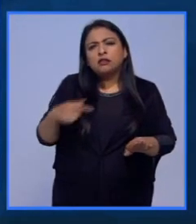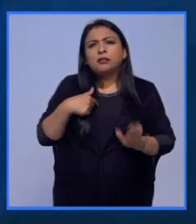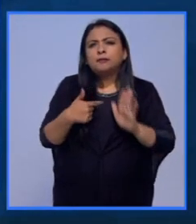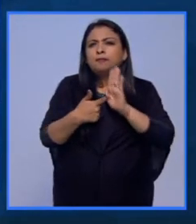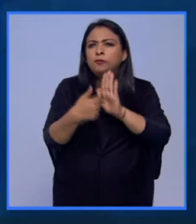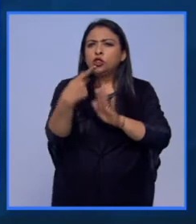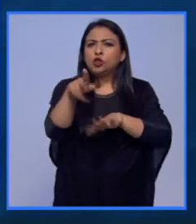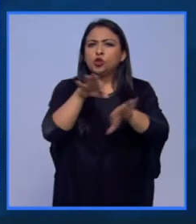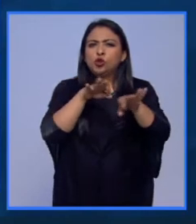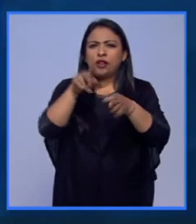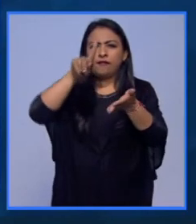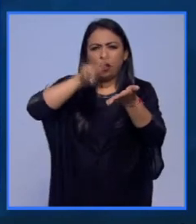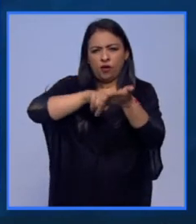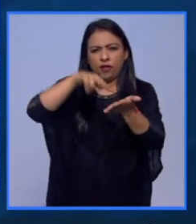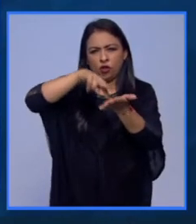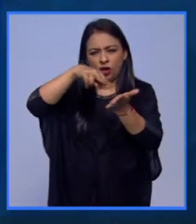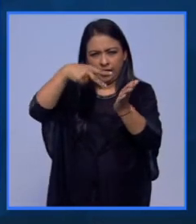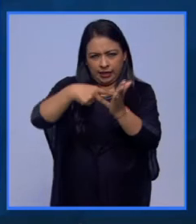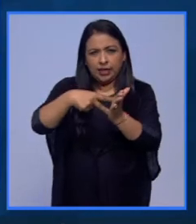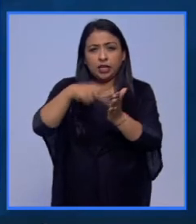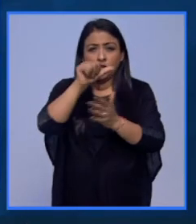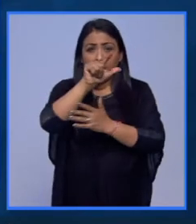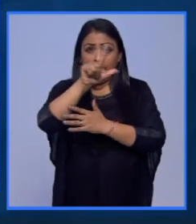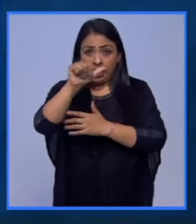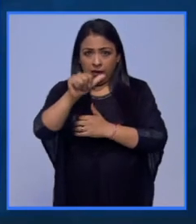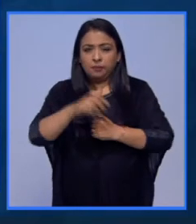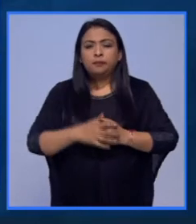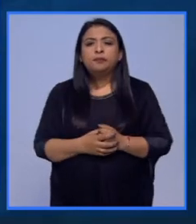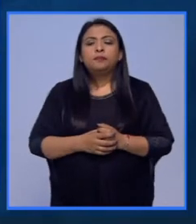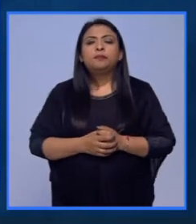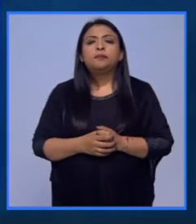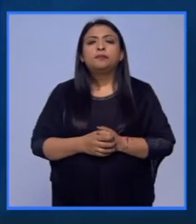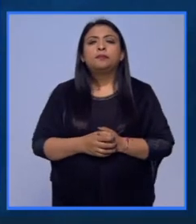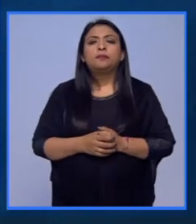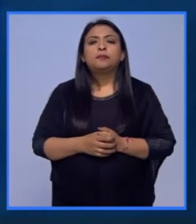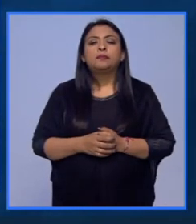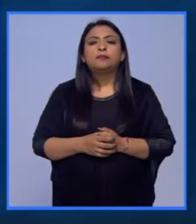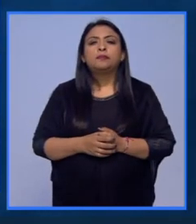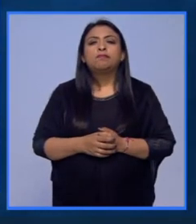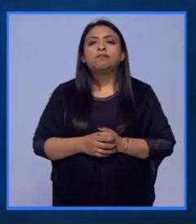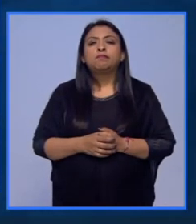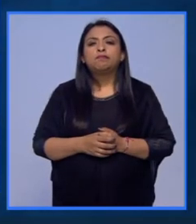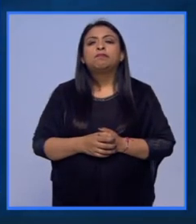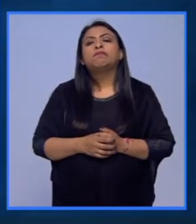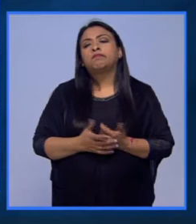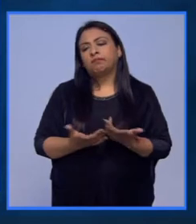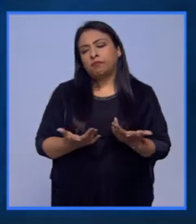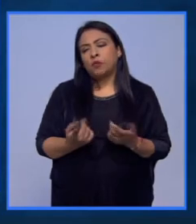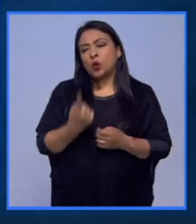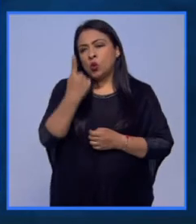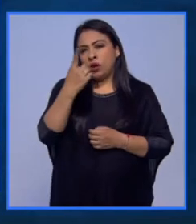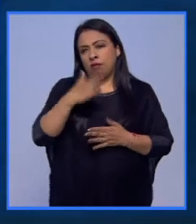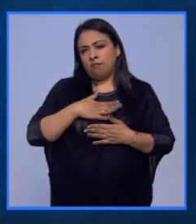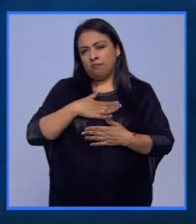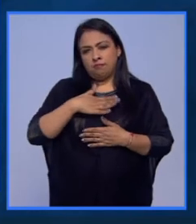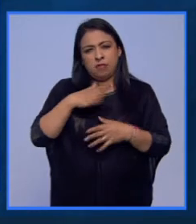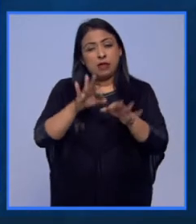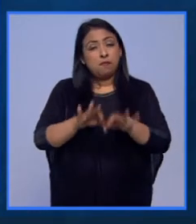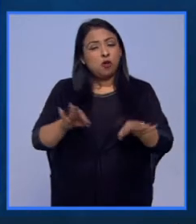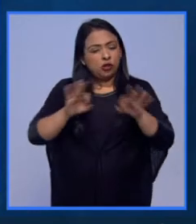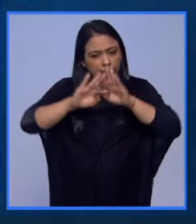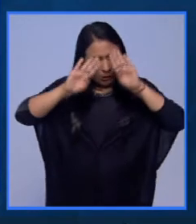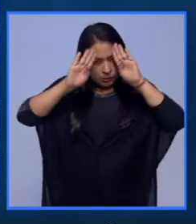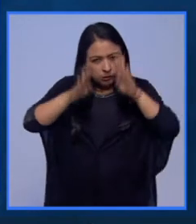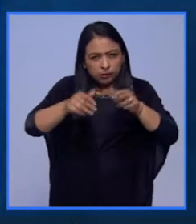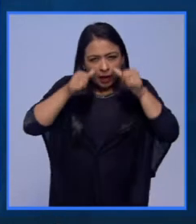architectural thought and practice of ALA Architectural Office? Yeah, I think one